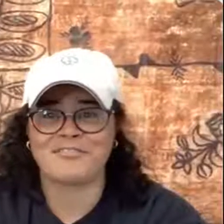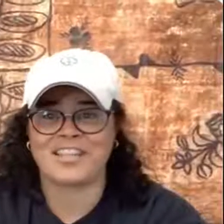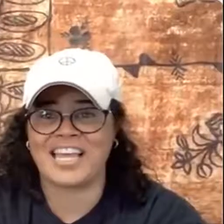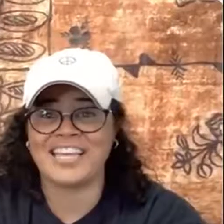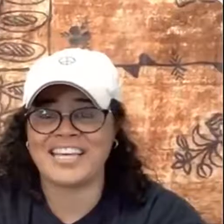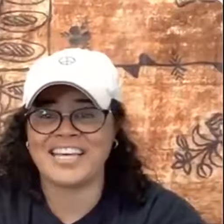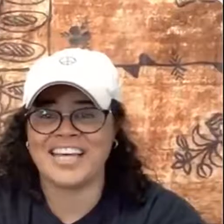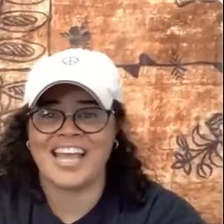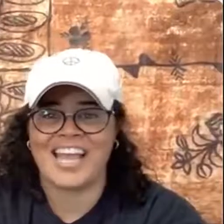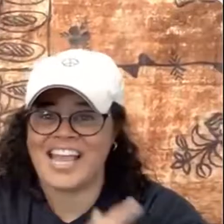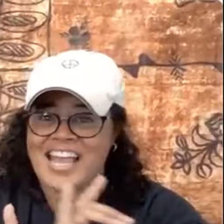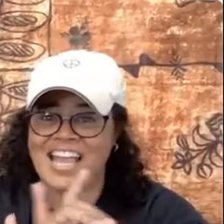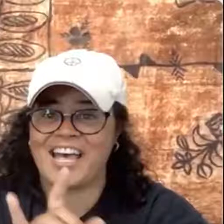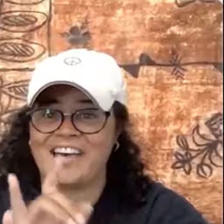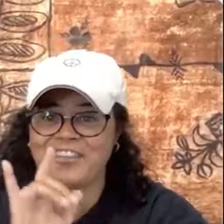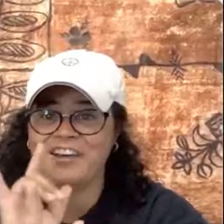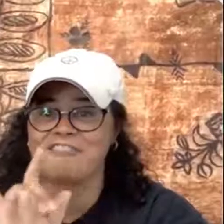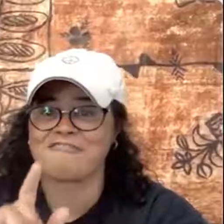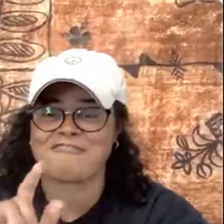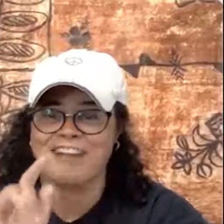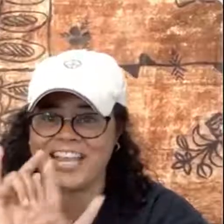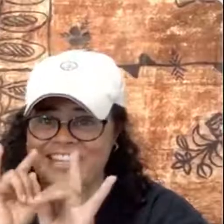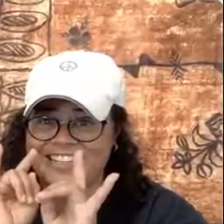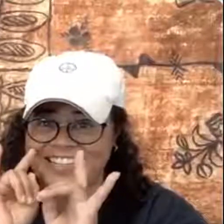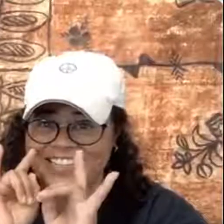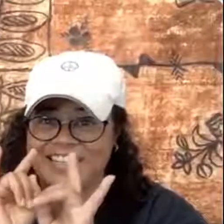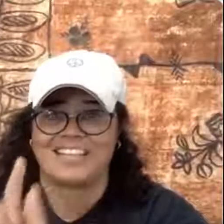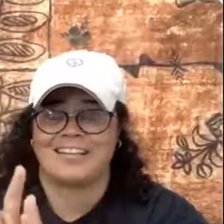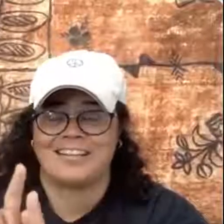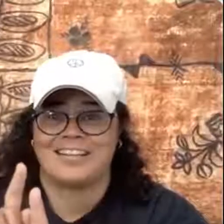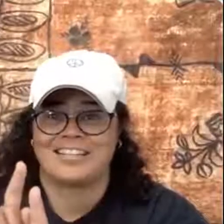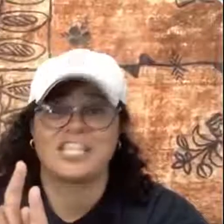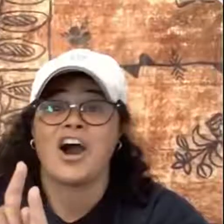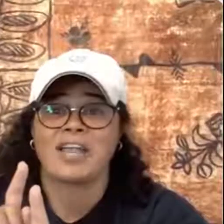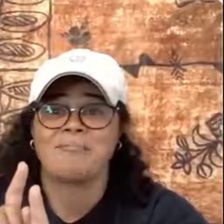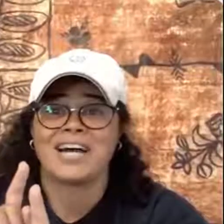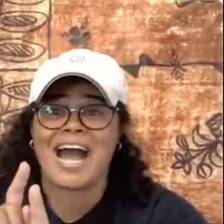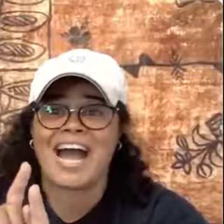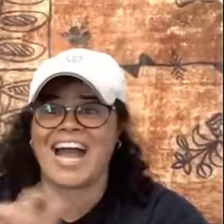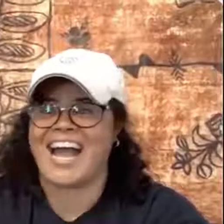myself, Elena, have a great time.